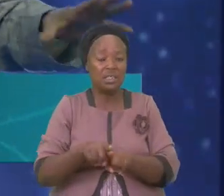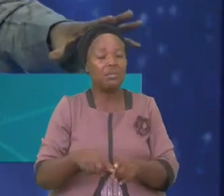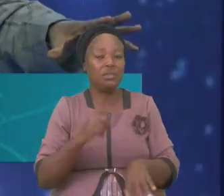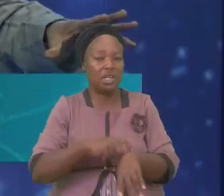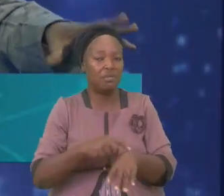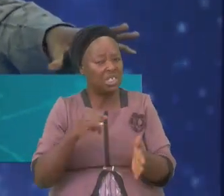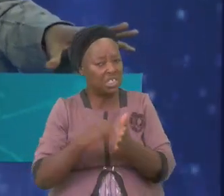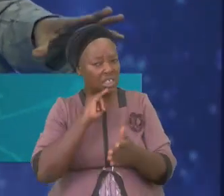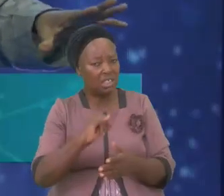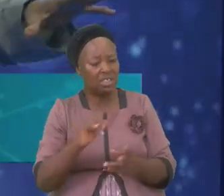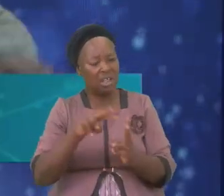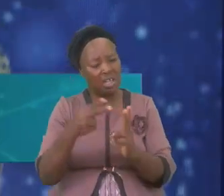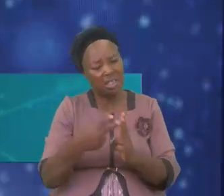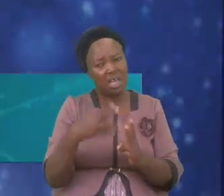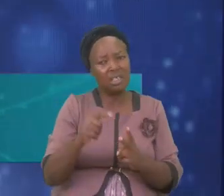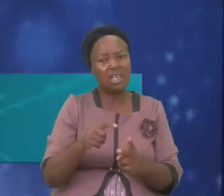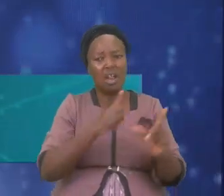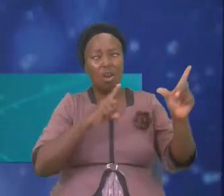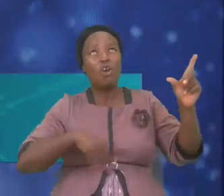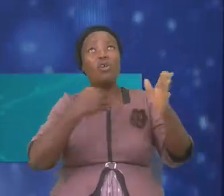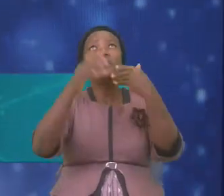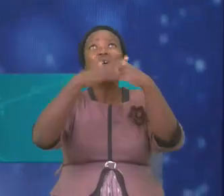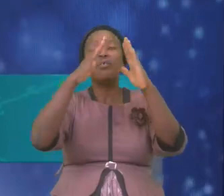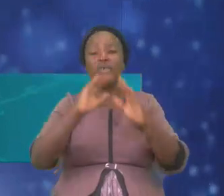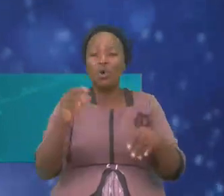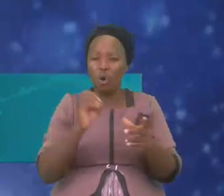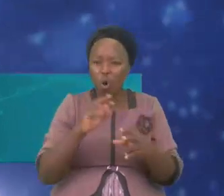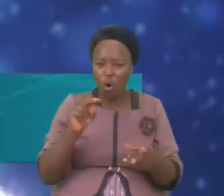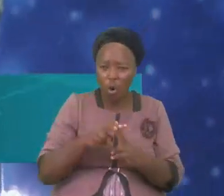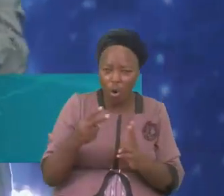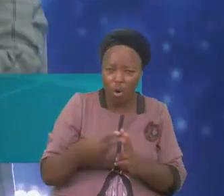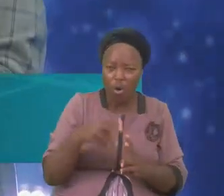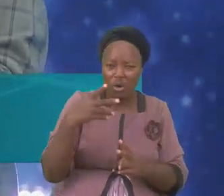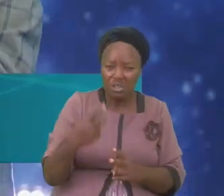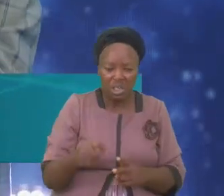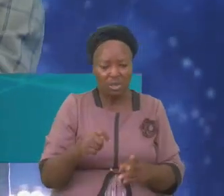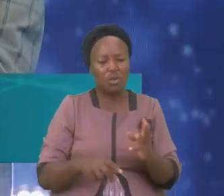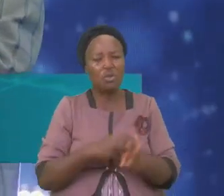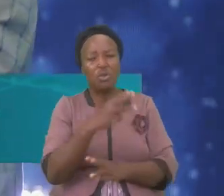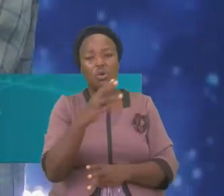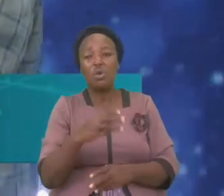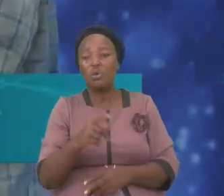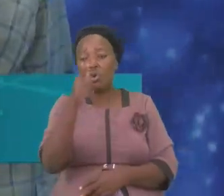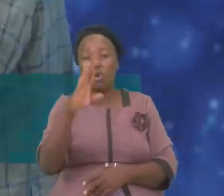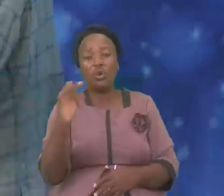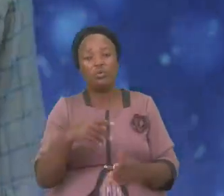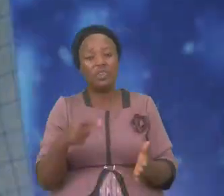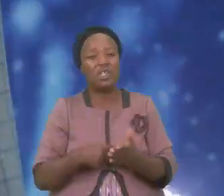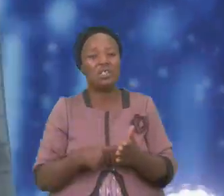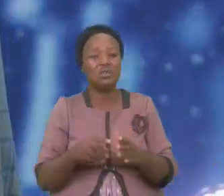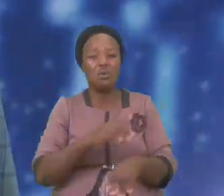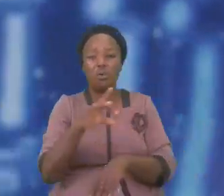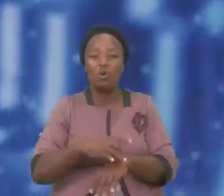the God of this earth at that time. And you have to make a choice. Here is the